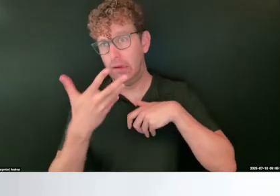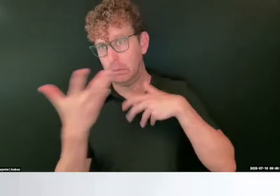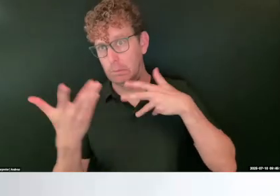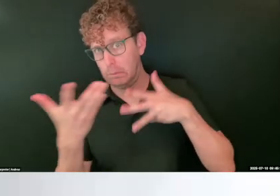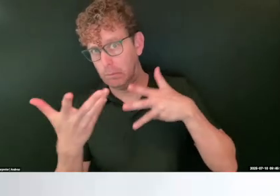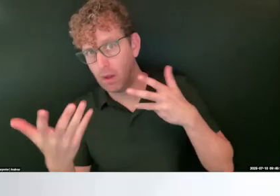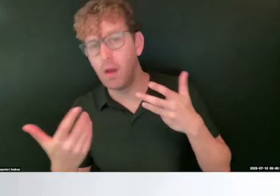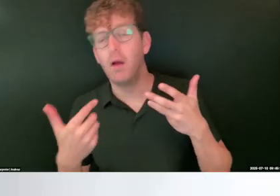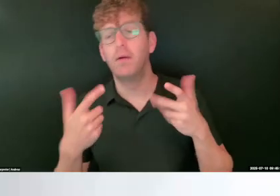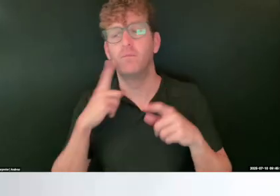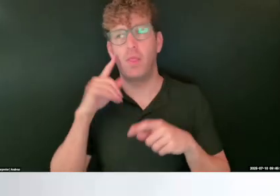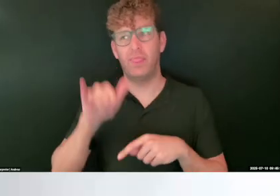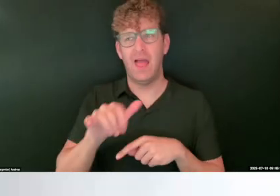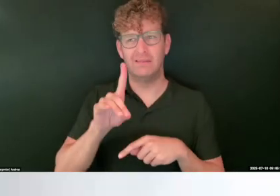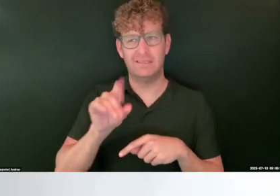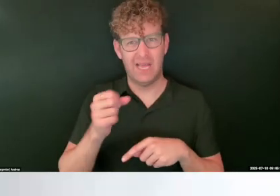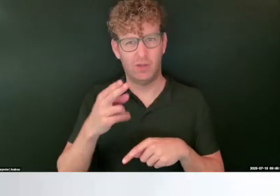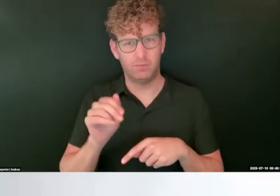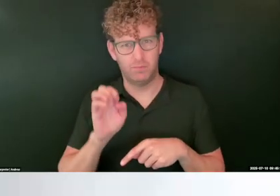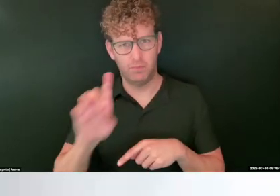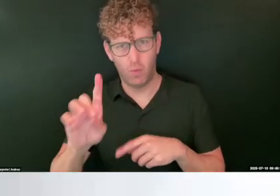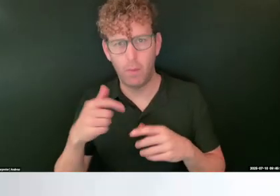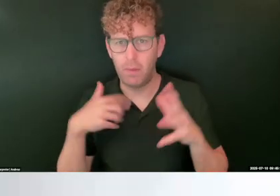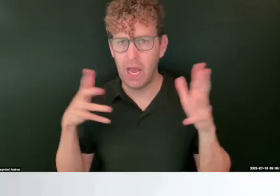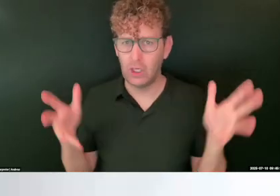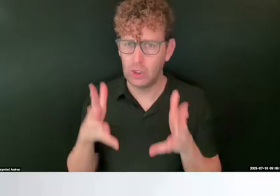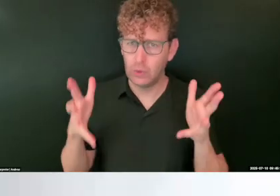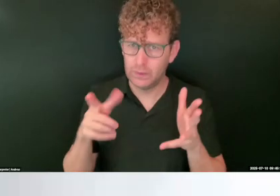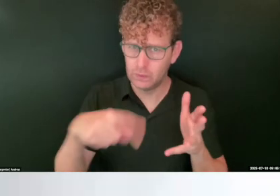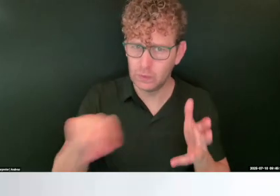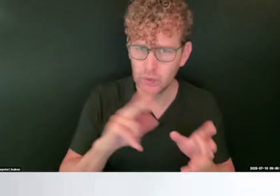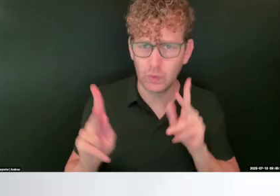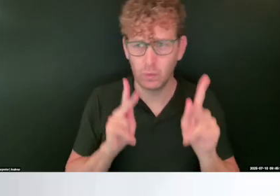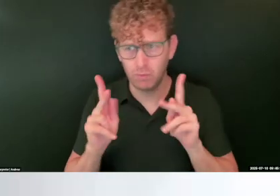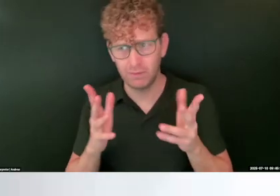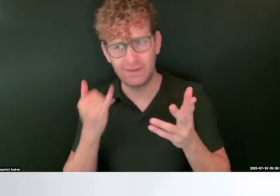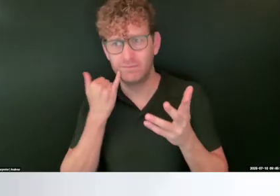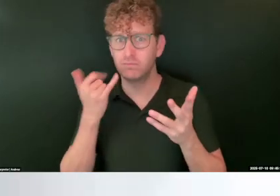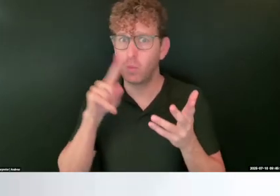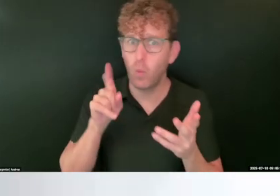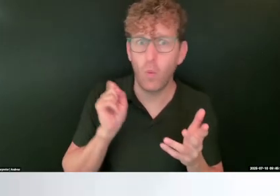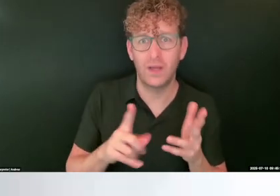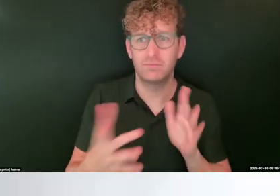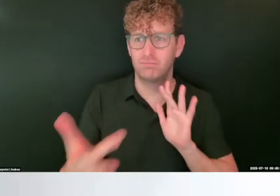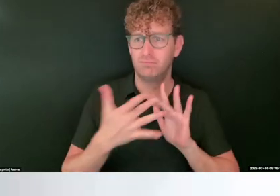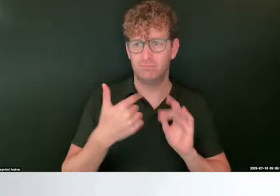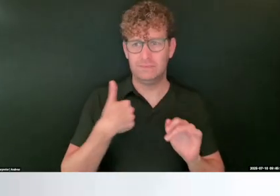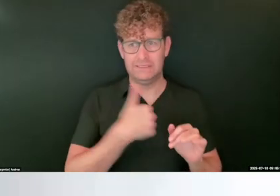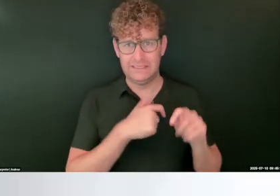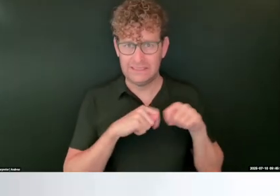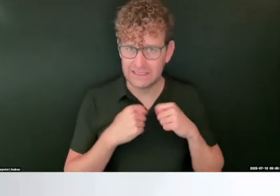now for that dashboard, but I do encourage folks that if you do have questions to please reach out to one of us on the team,